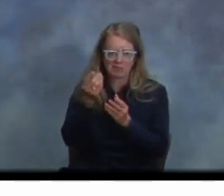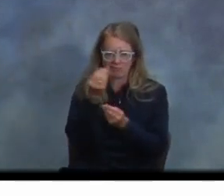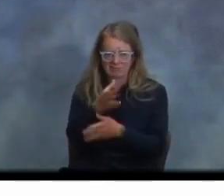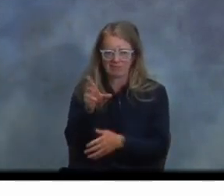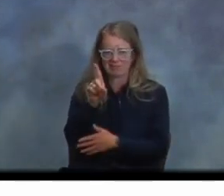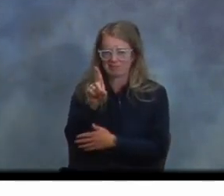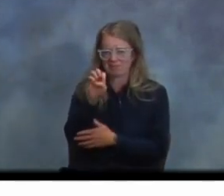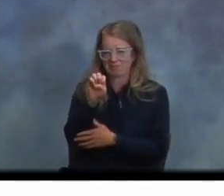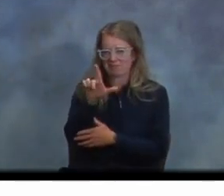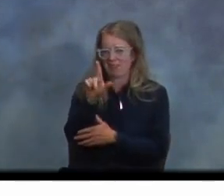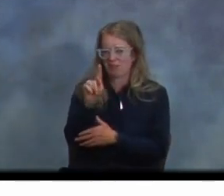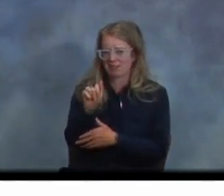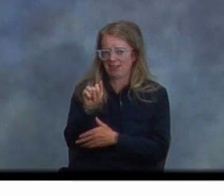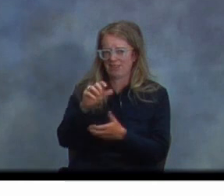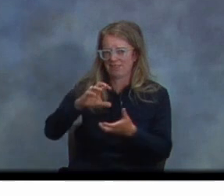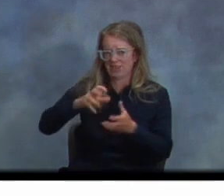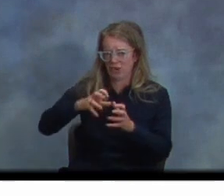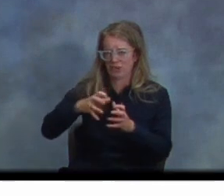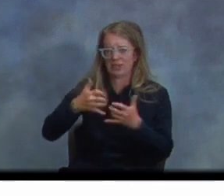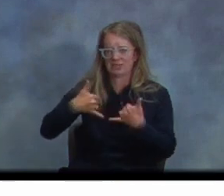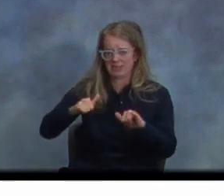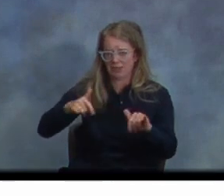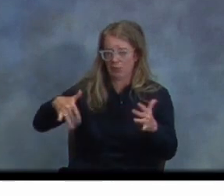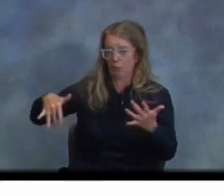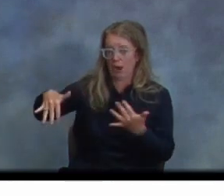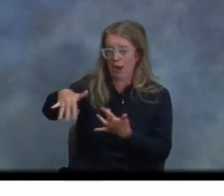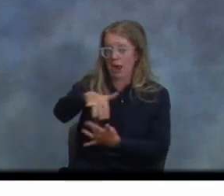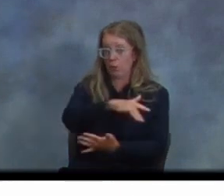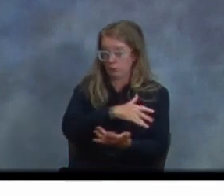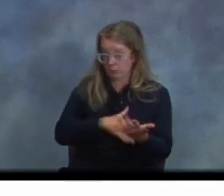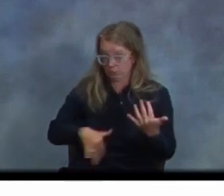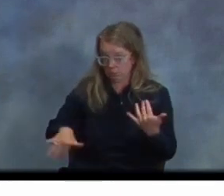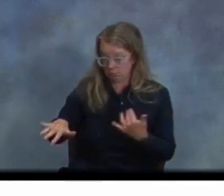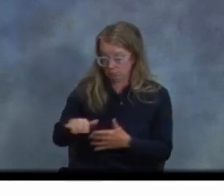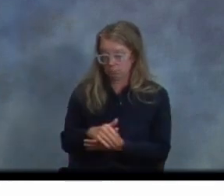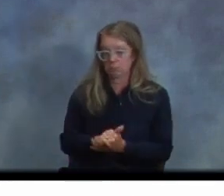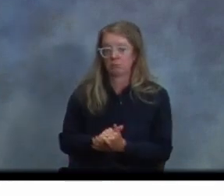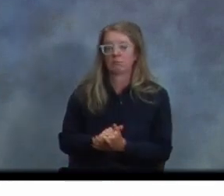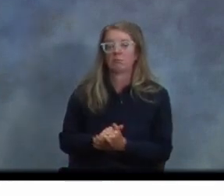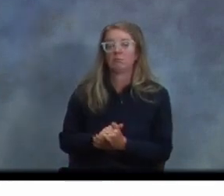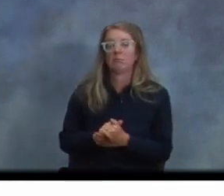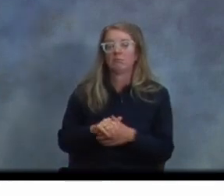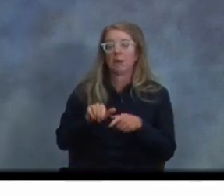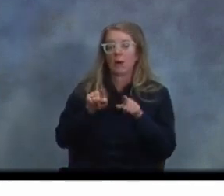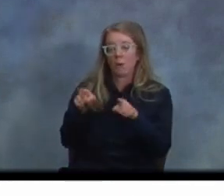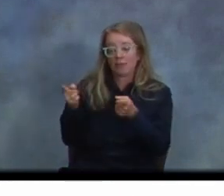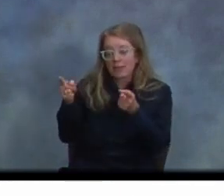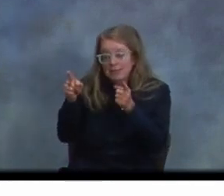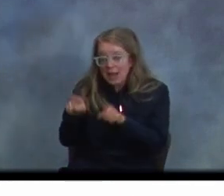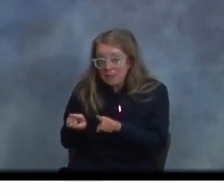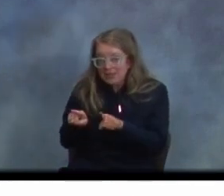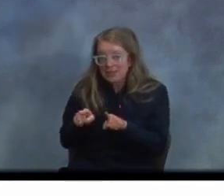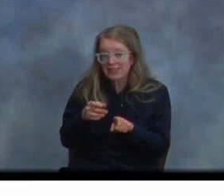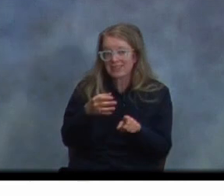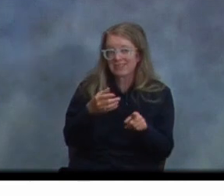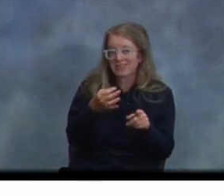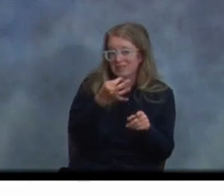still widely circulating around us. And as that's occurring, we are also entering cold and flu